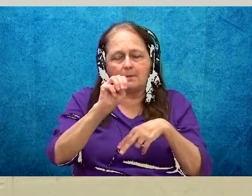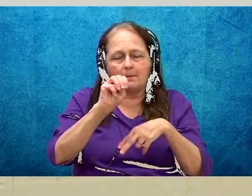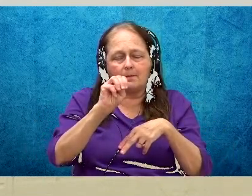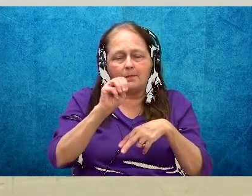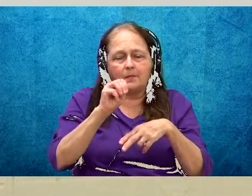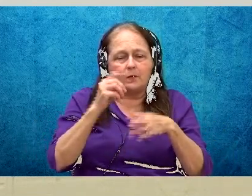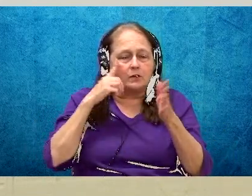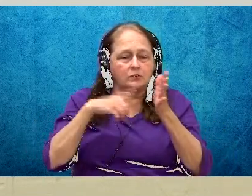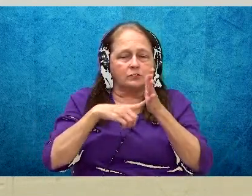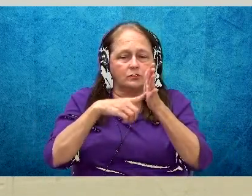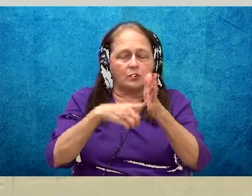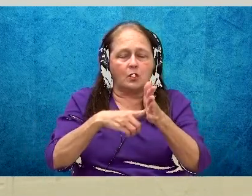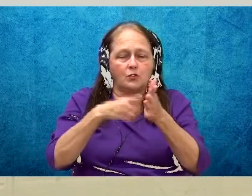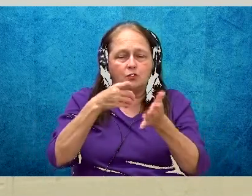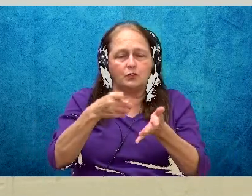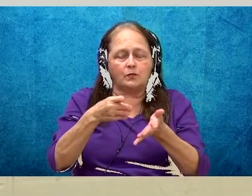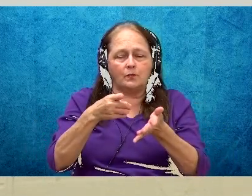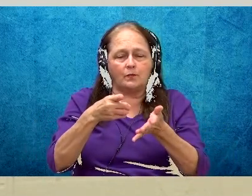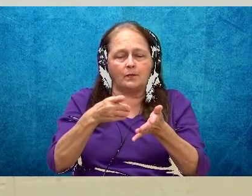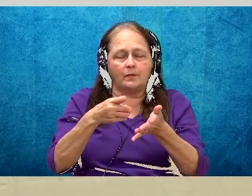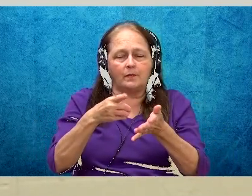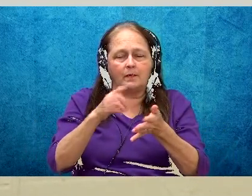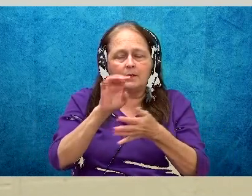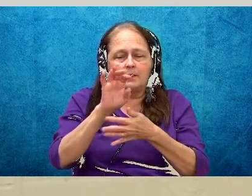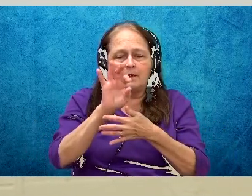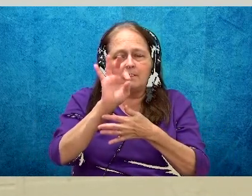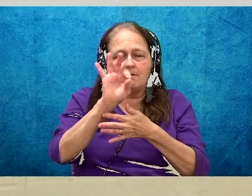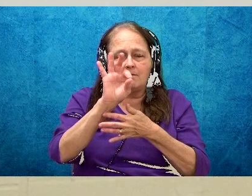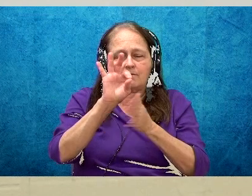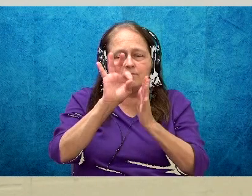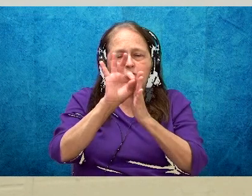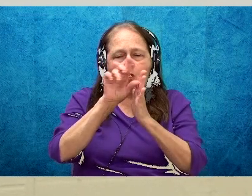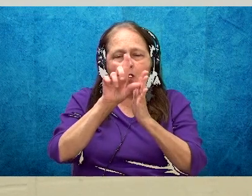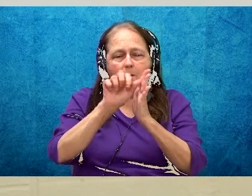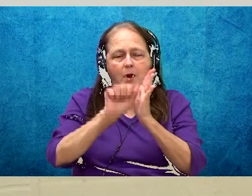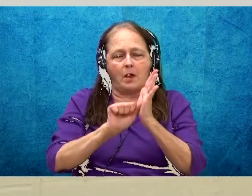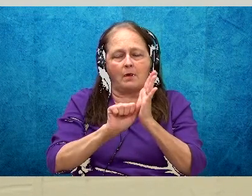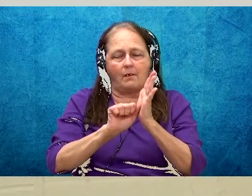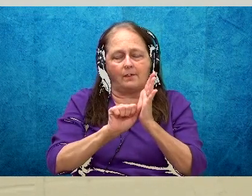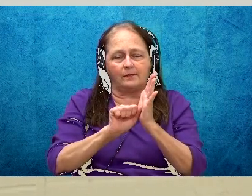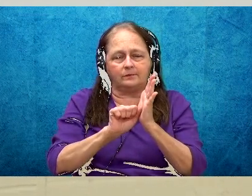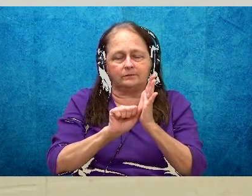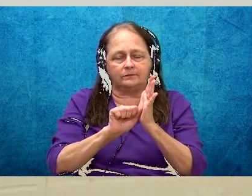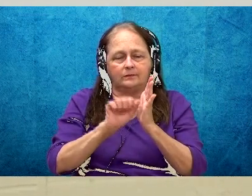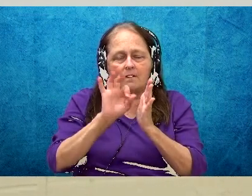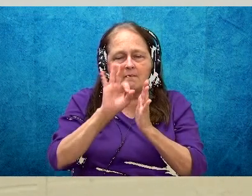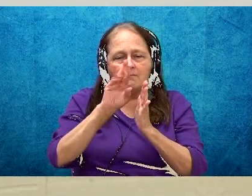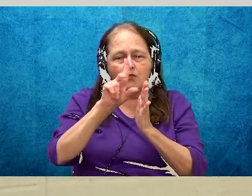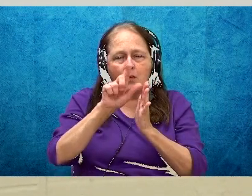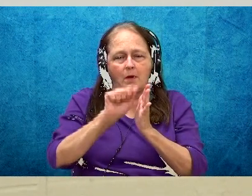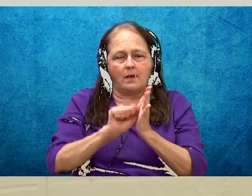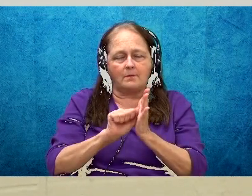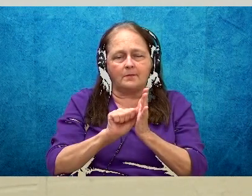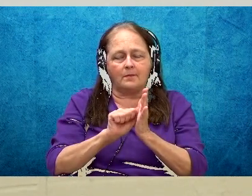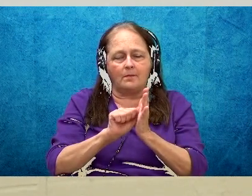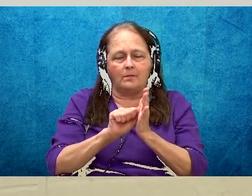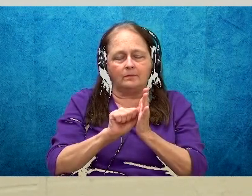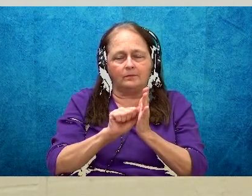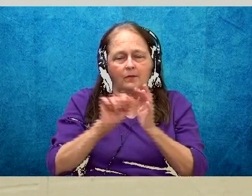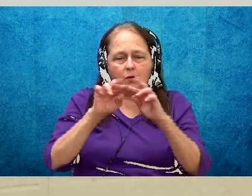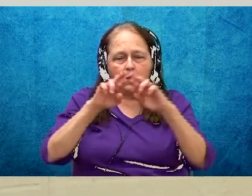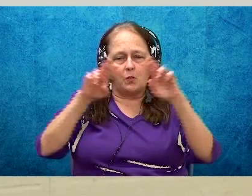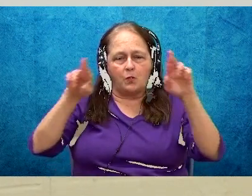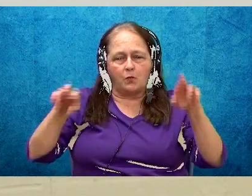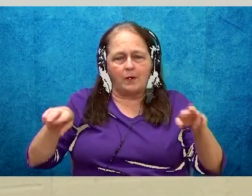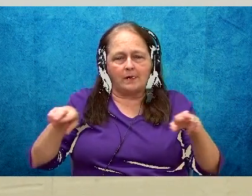show you a formula for finding the area of a rectangular prism. This is